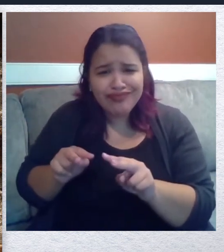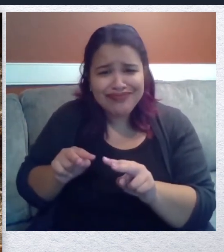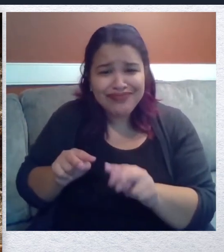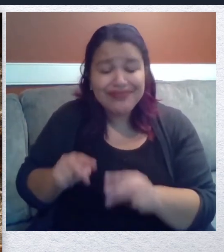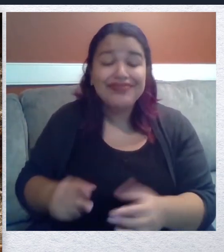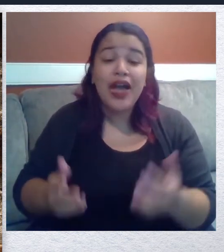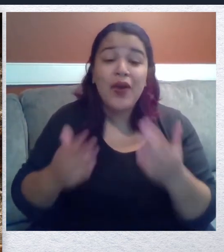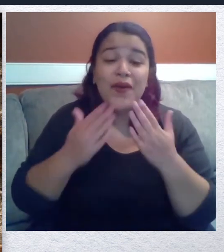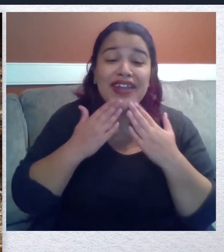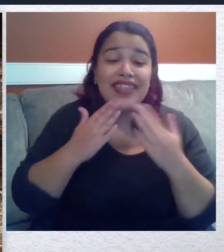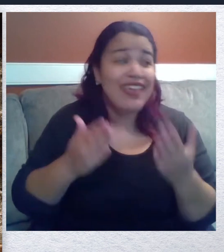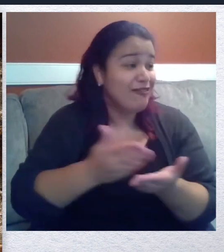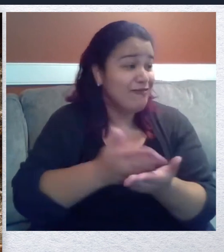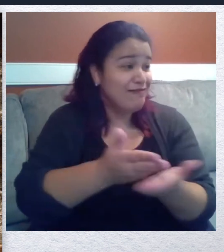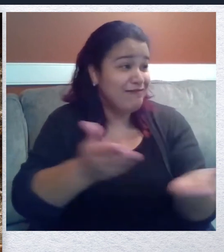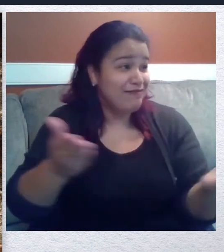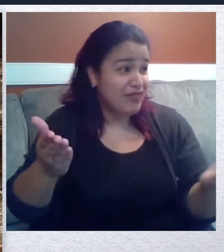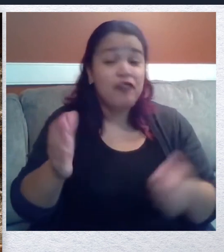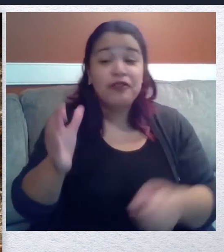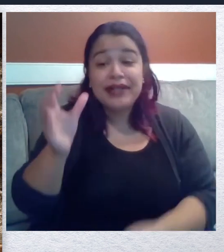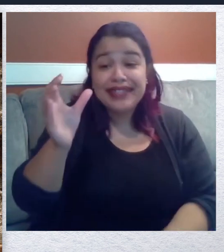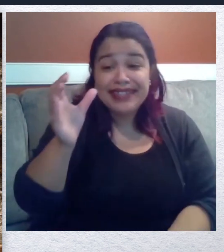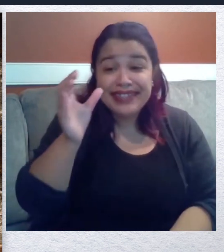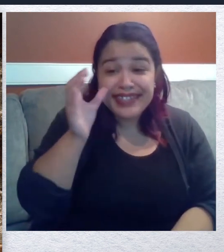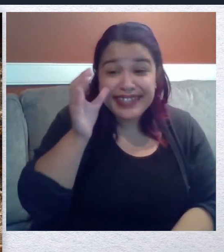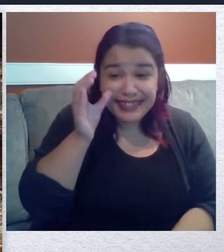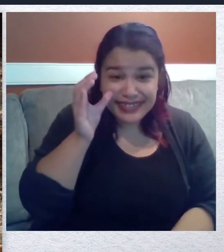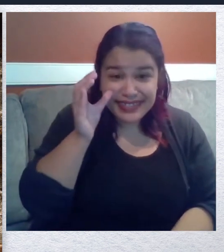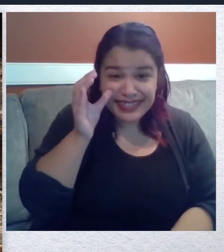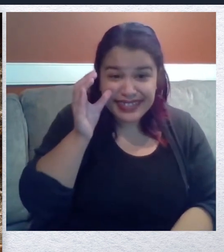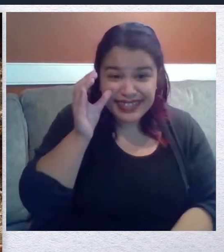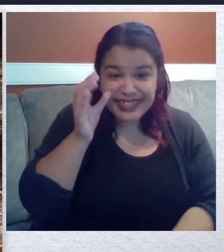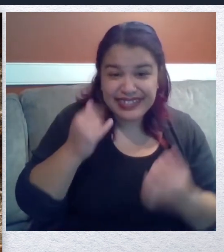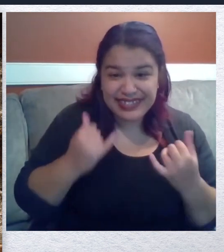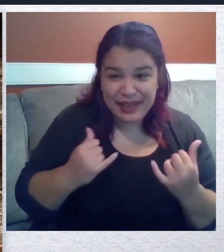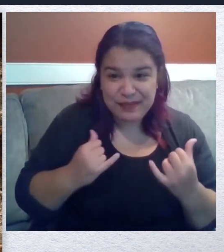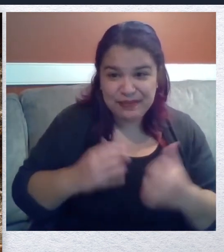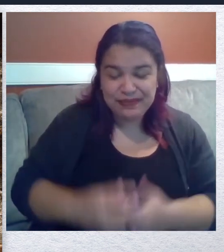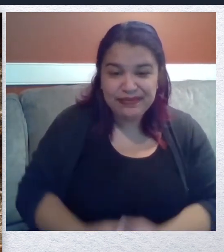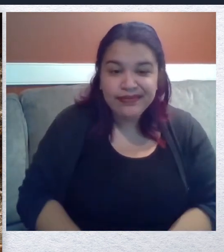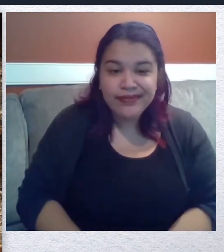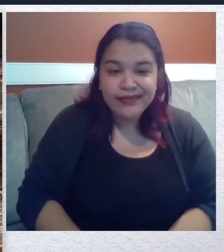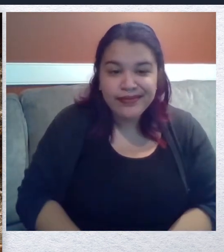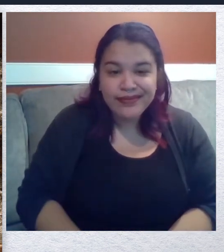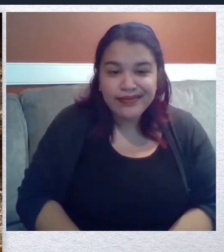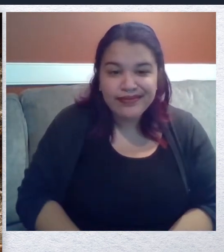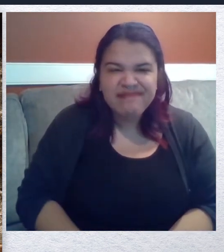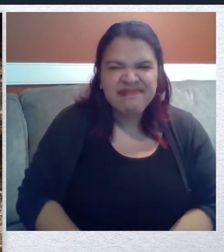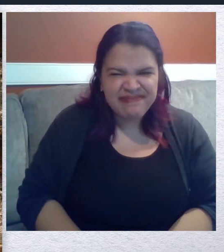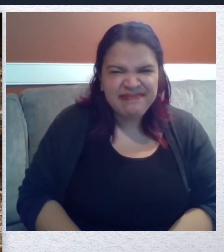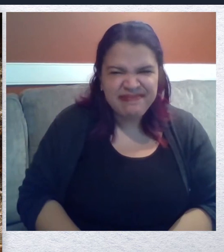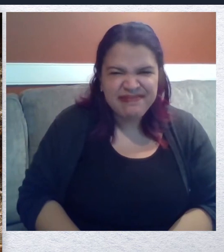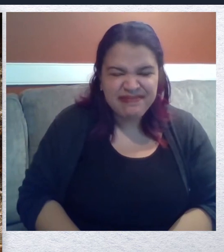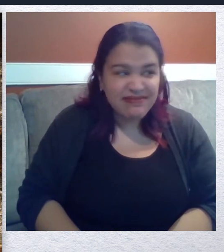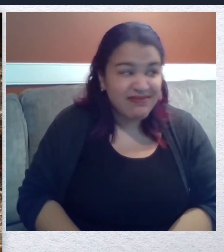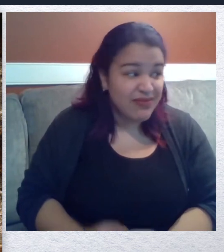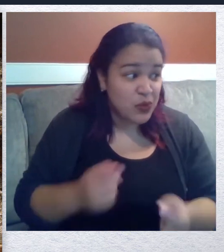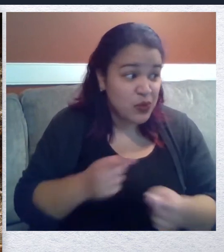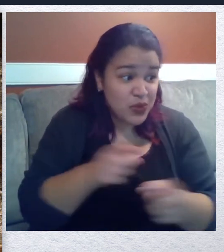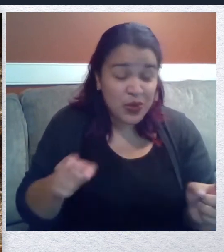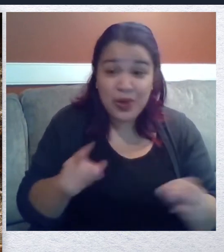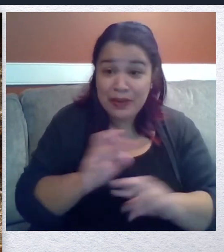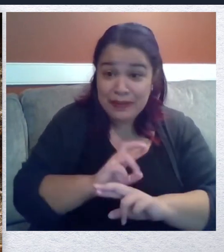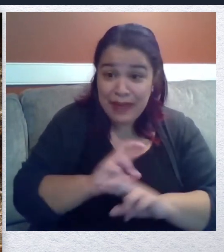of the candidates for listening to our presentation today. I am sure with preparation, you are going to meet your